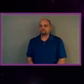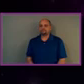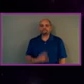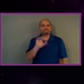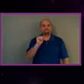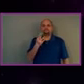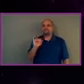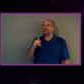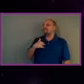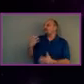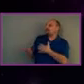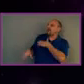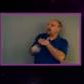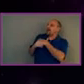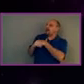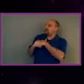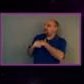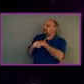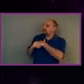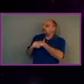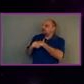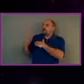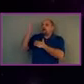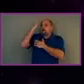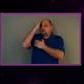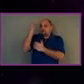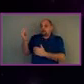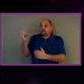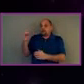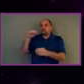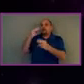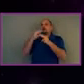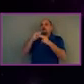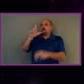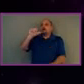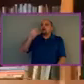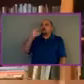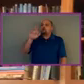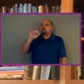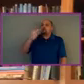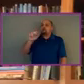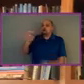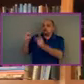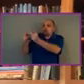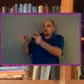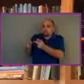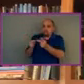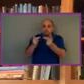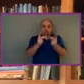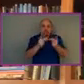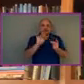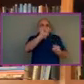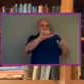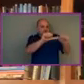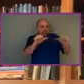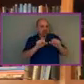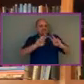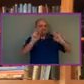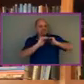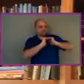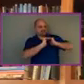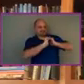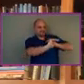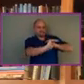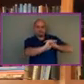Yeah, and I can just add that because they're in these Lagrange points, which are stability zones, these objects are not going